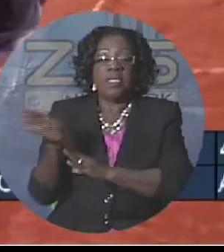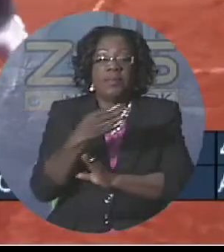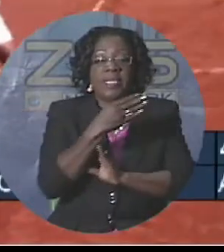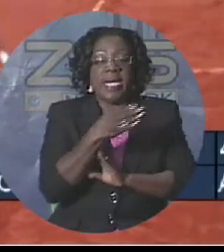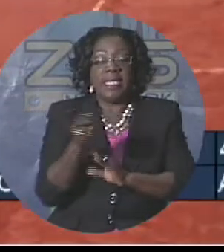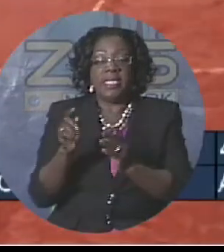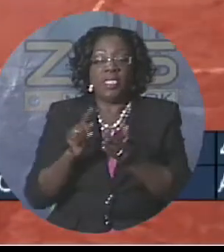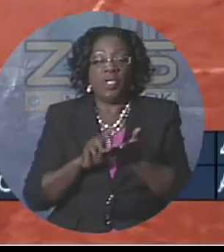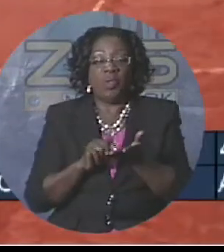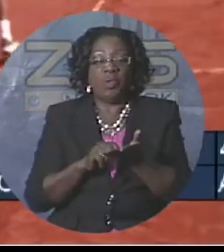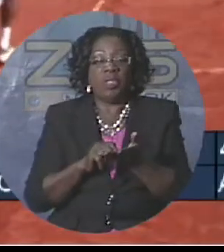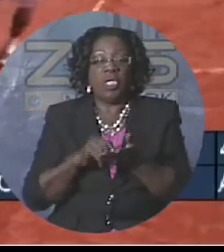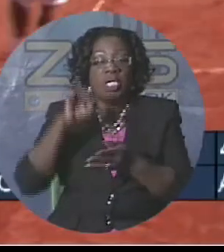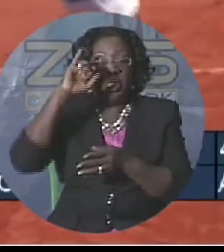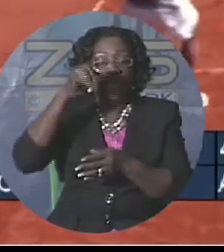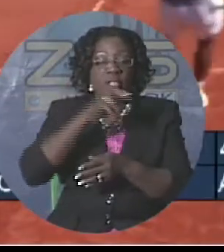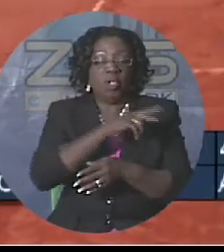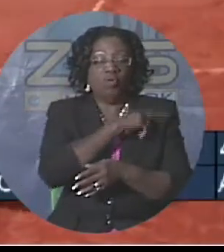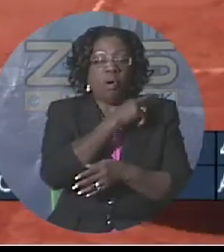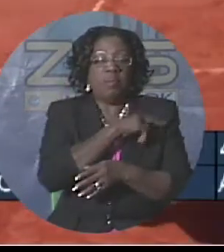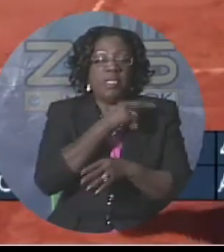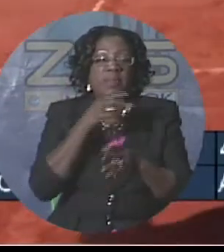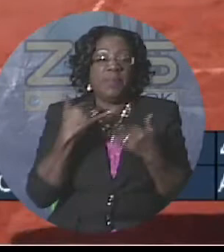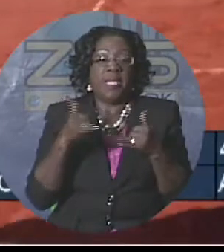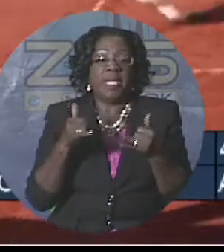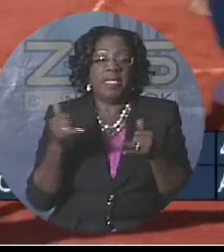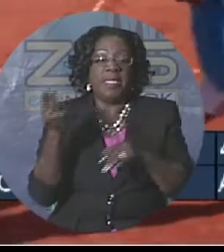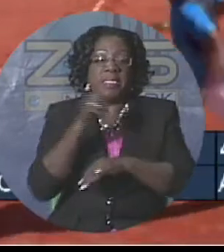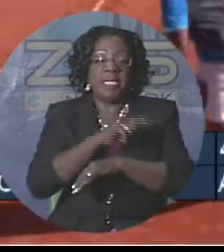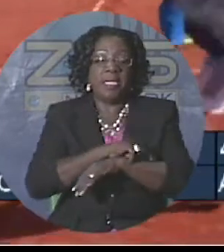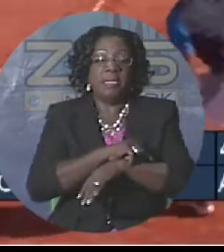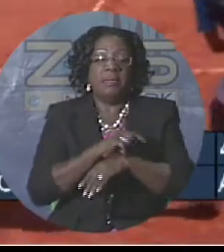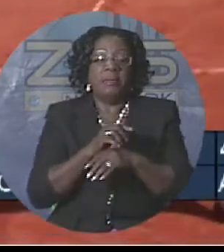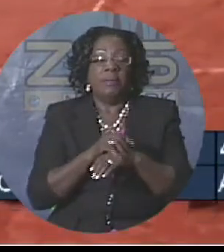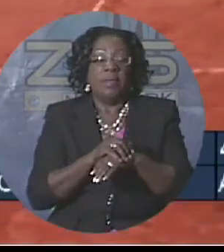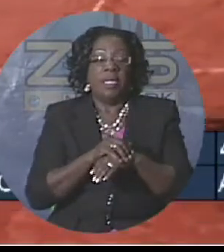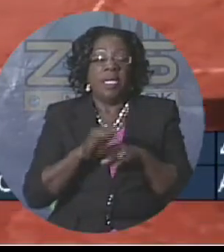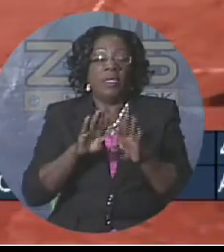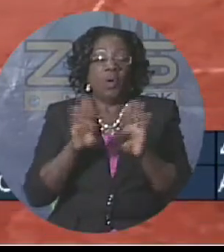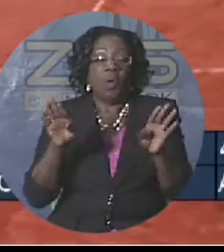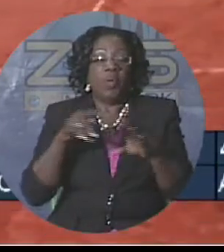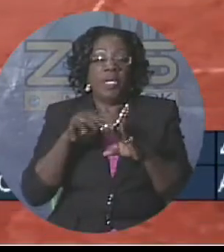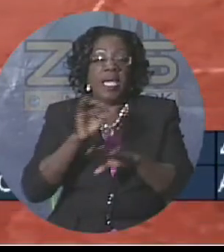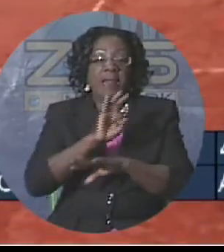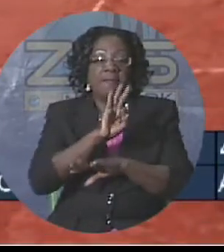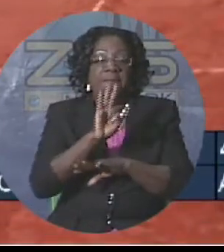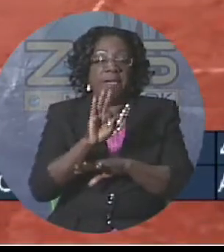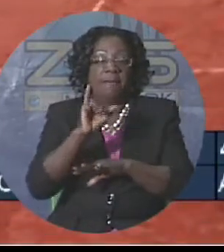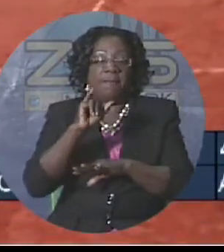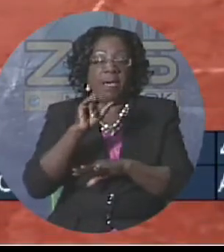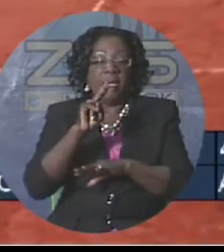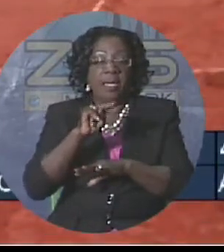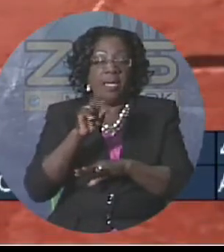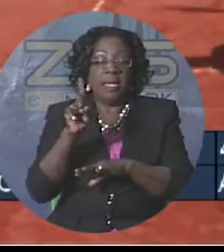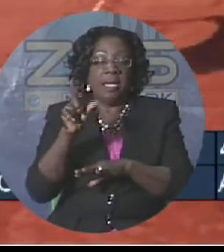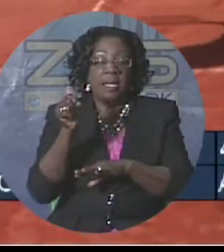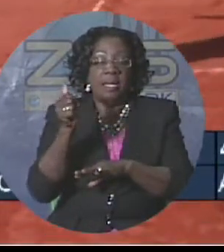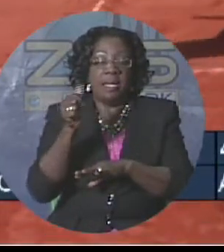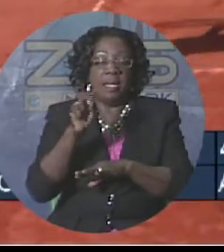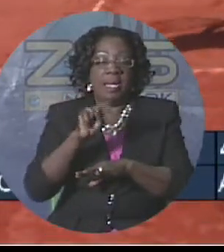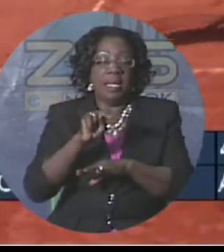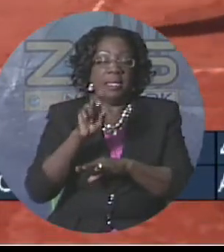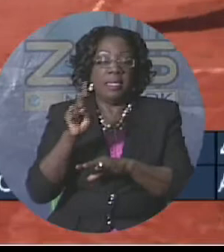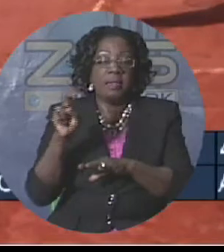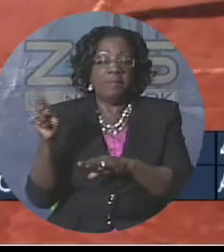now. Justin Roberts back on the red clay earlier today at the Amaris Open in Finland. Just like in his opening round